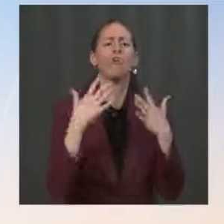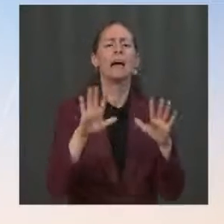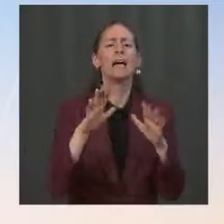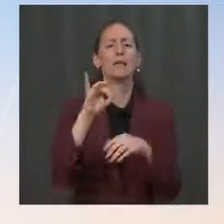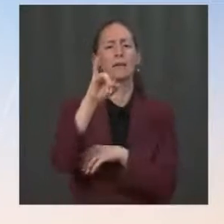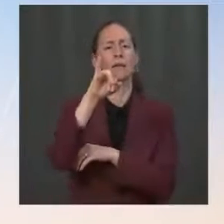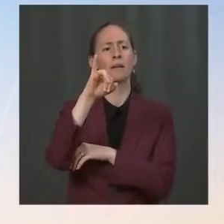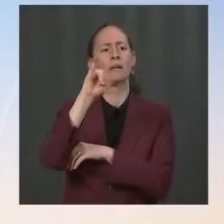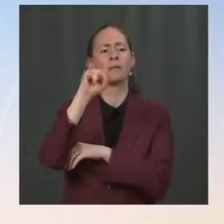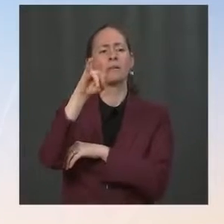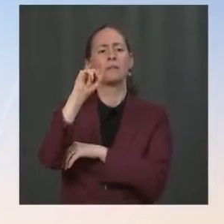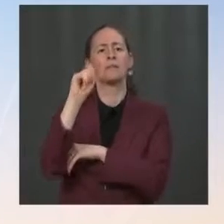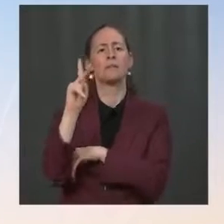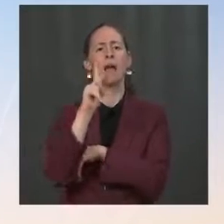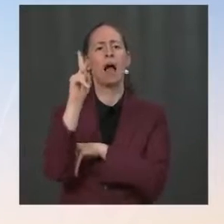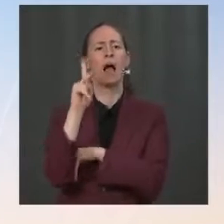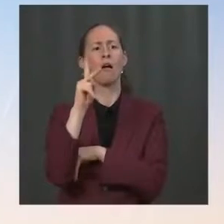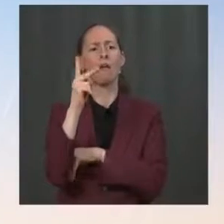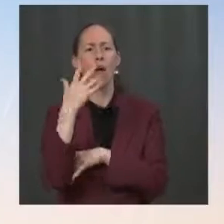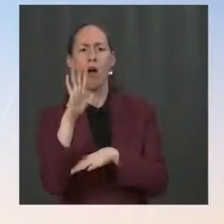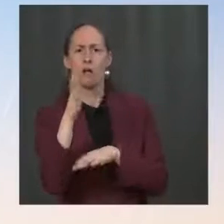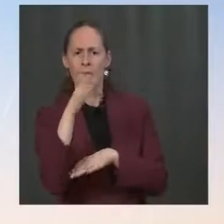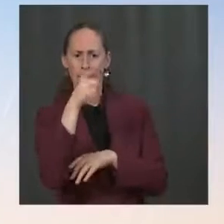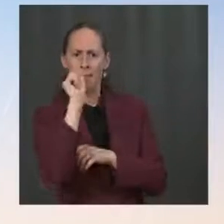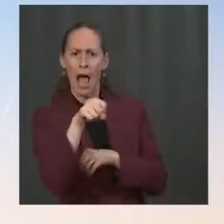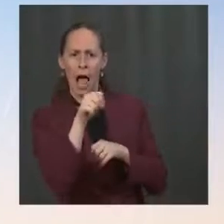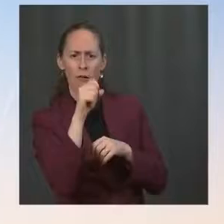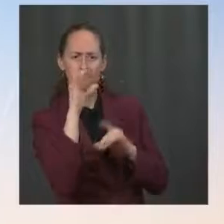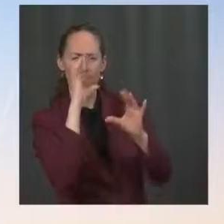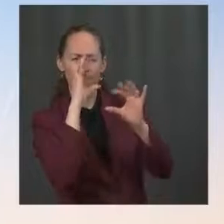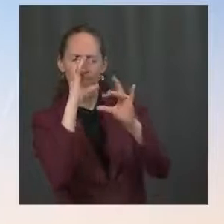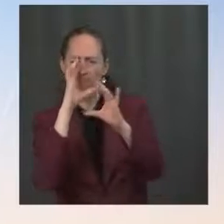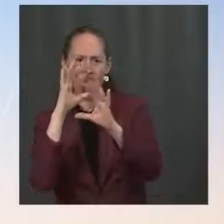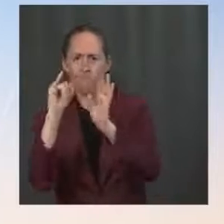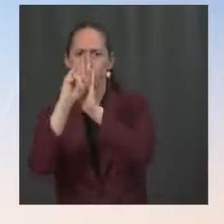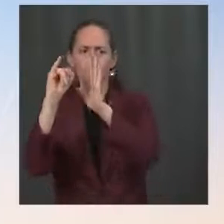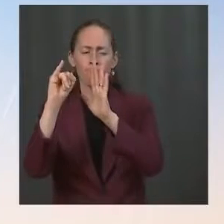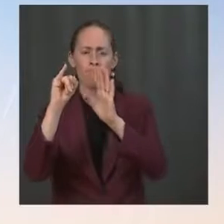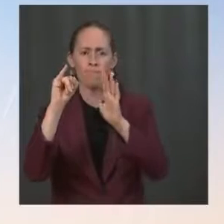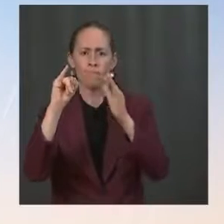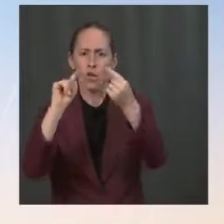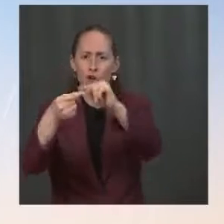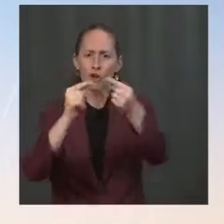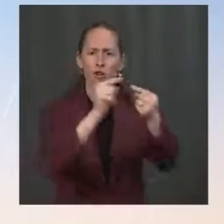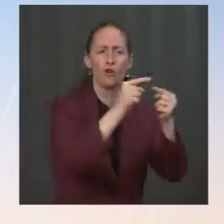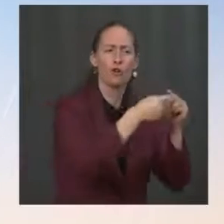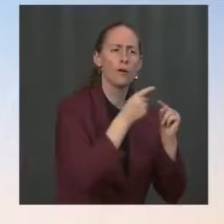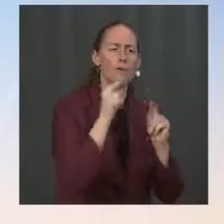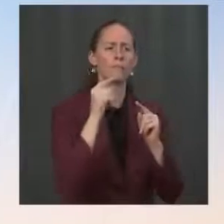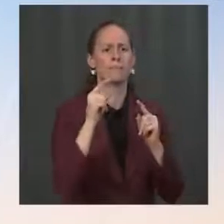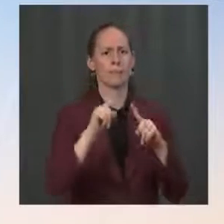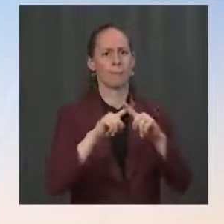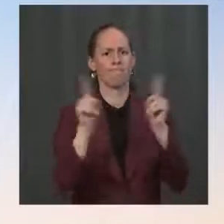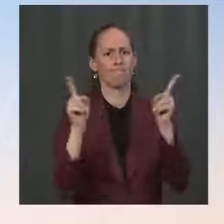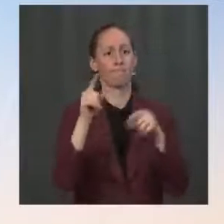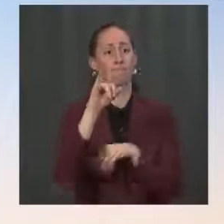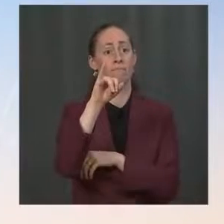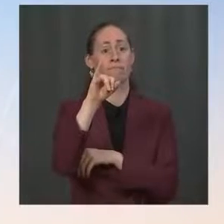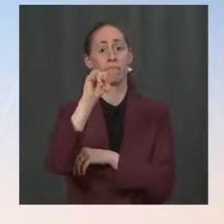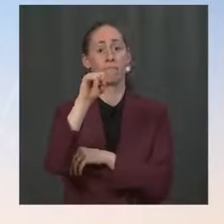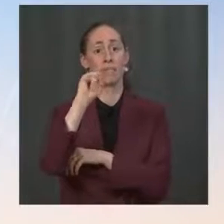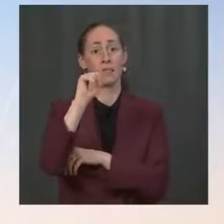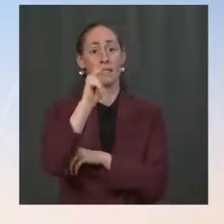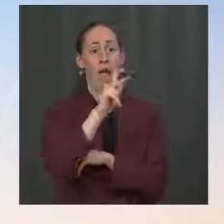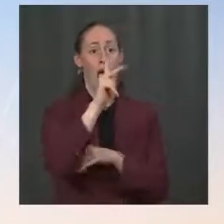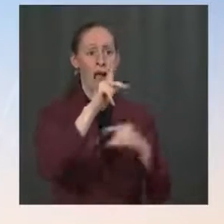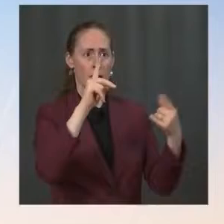target individuals who are on the ground in Afghanistan is very different from ISIS's ability to attack the United States and attack the homeland. And